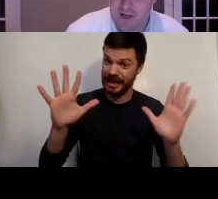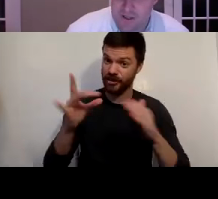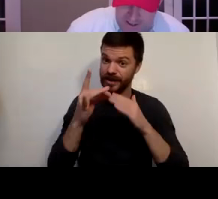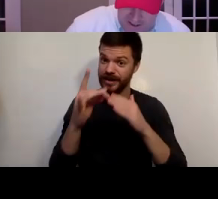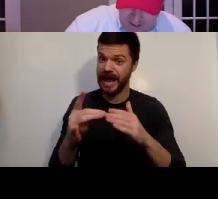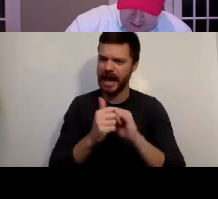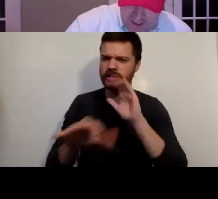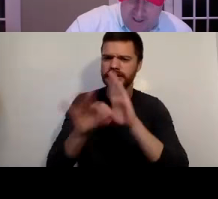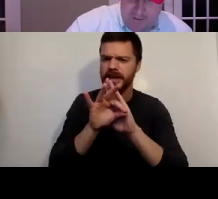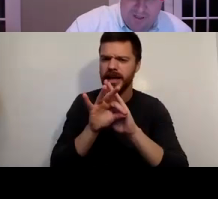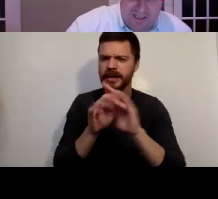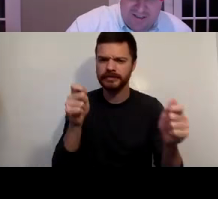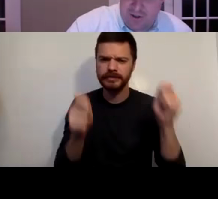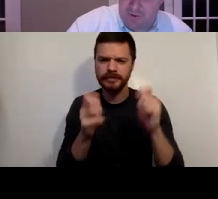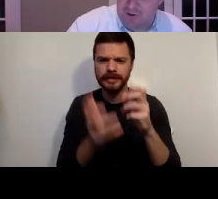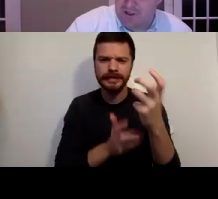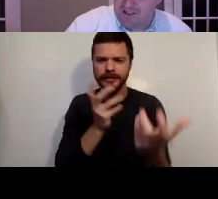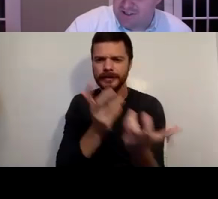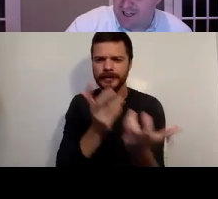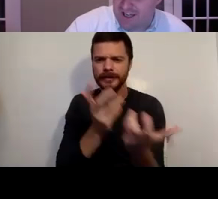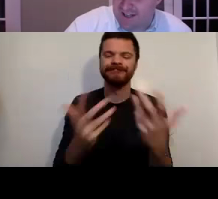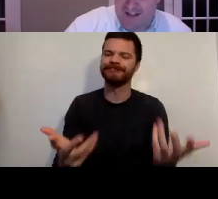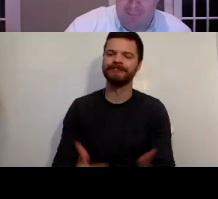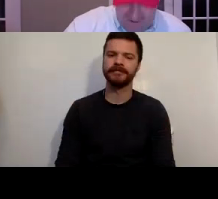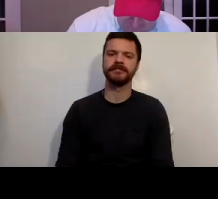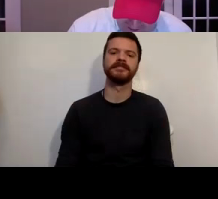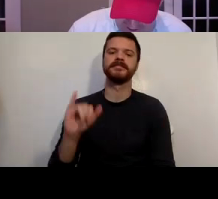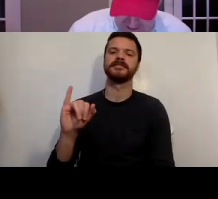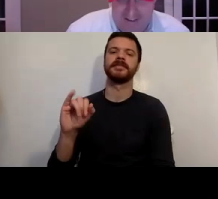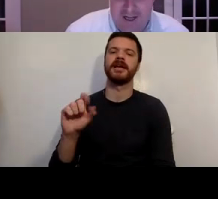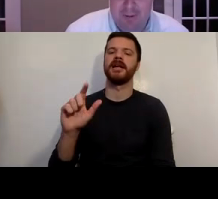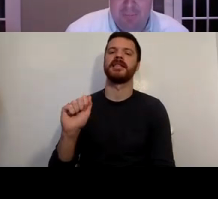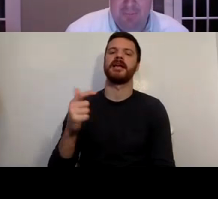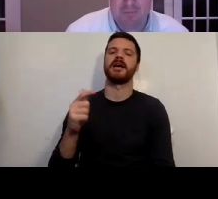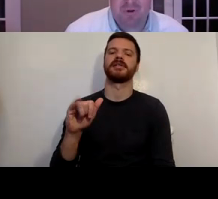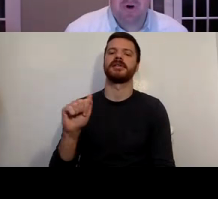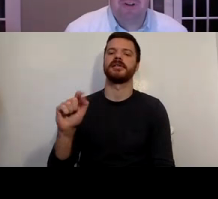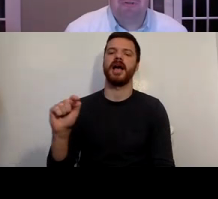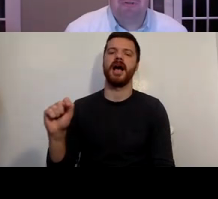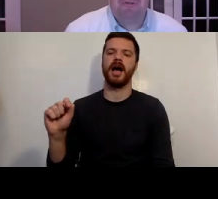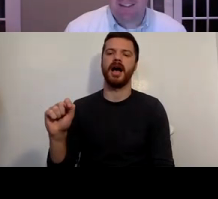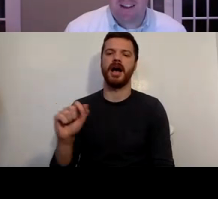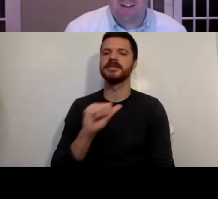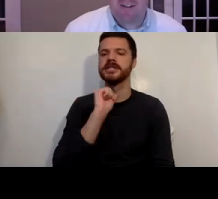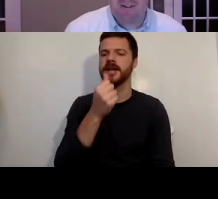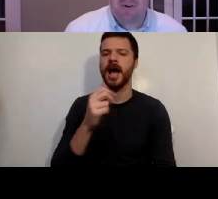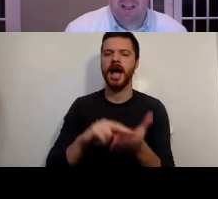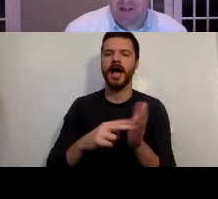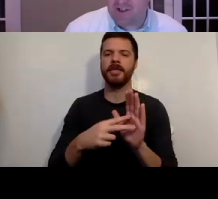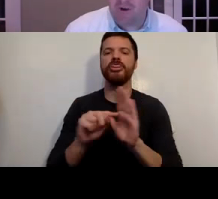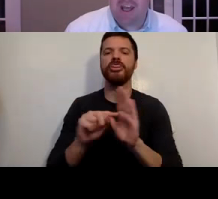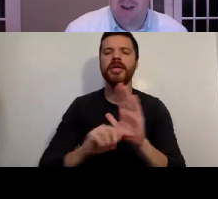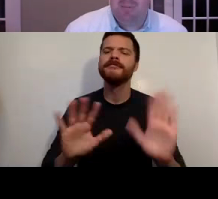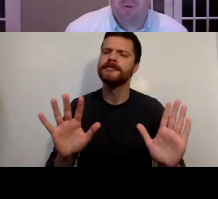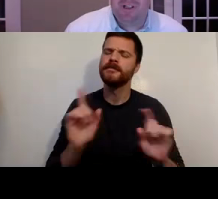implementation strategies. So Islagiat is not meant to be pejorative in this sense. I think a lot of us are doing the